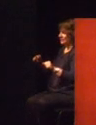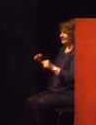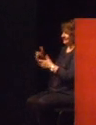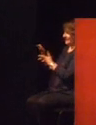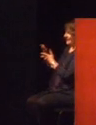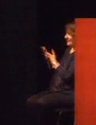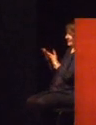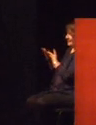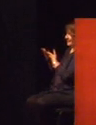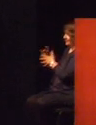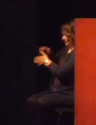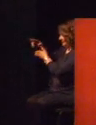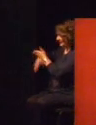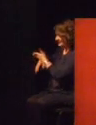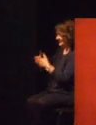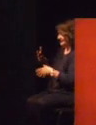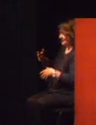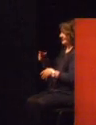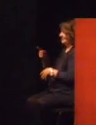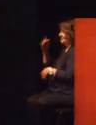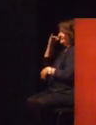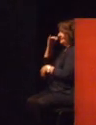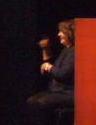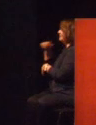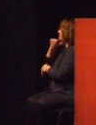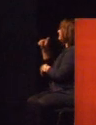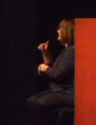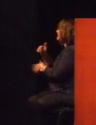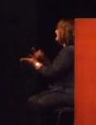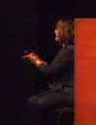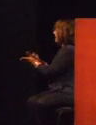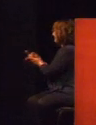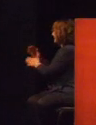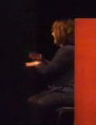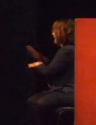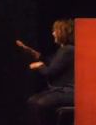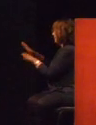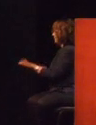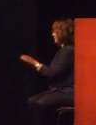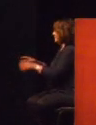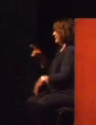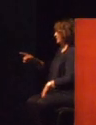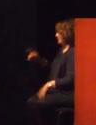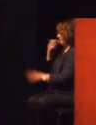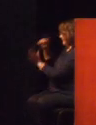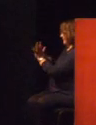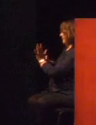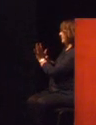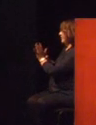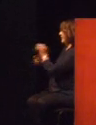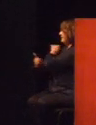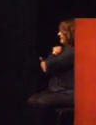repercussions of academic dishonesty on their academic performance. And she identifies county, state, and federal resources available